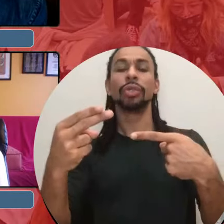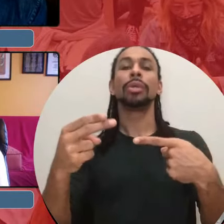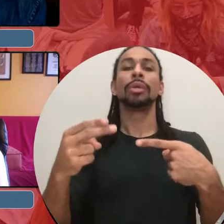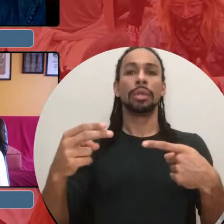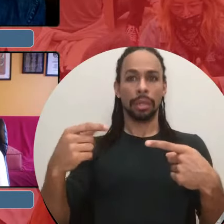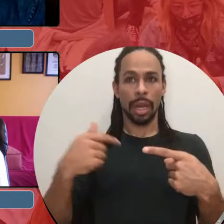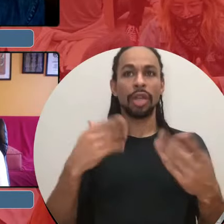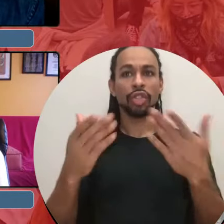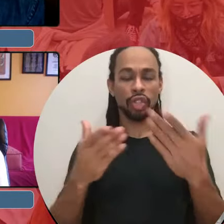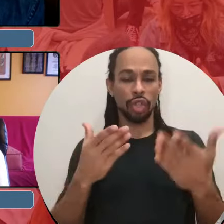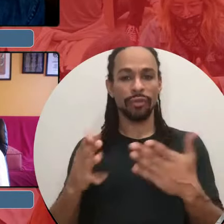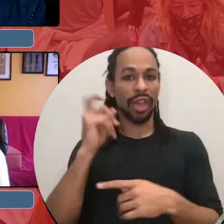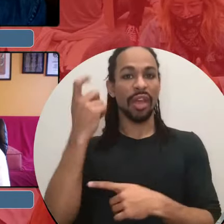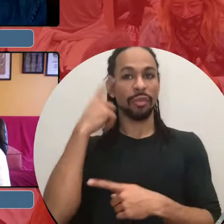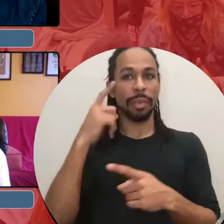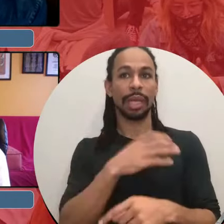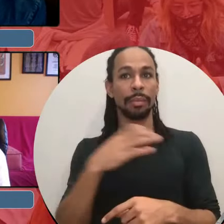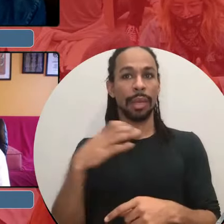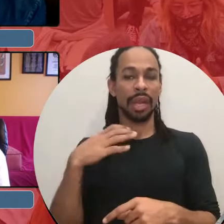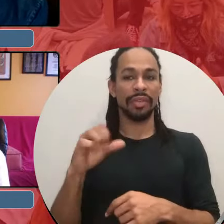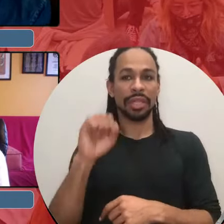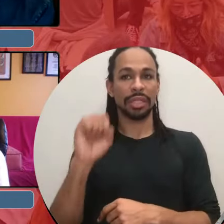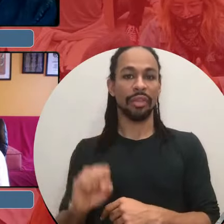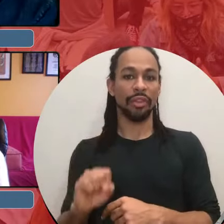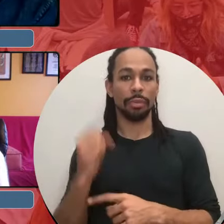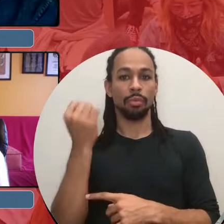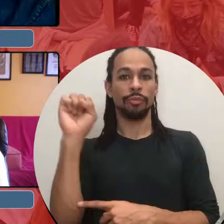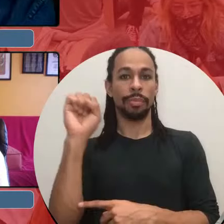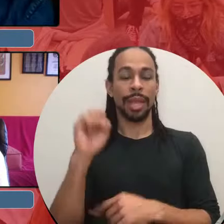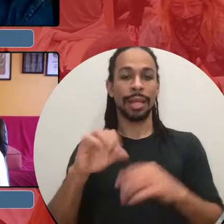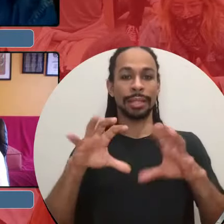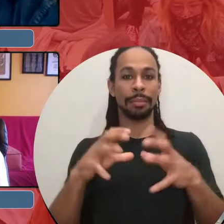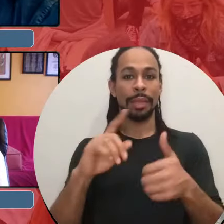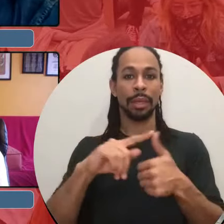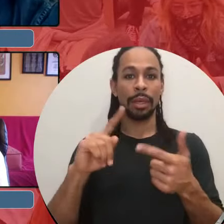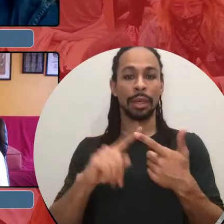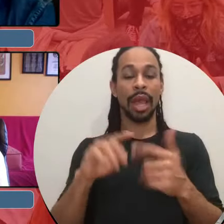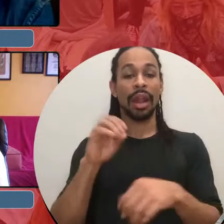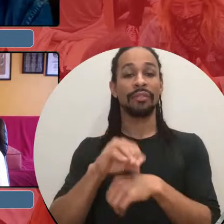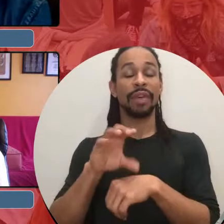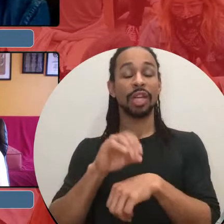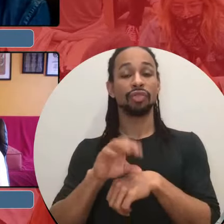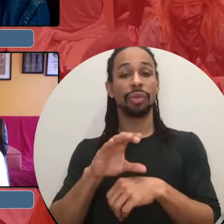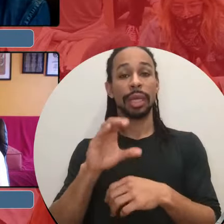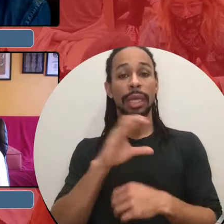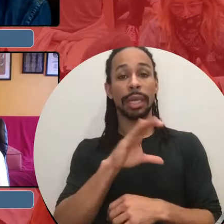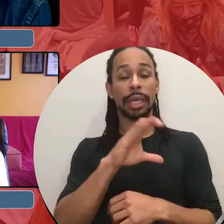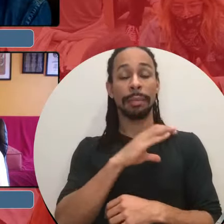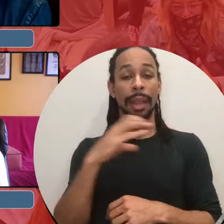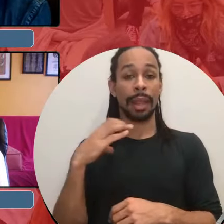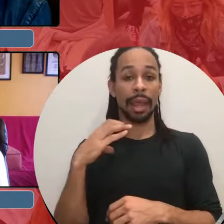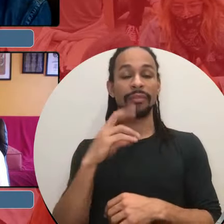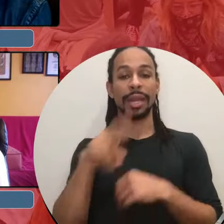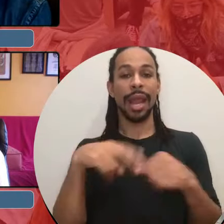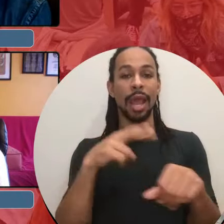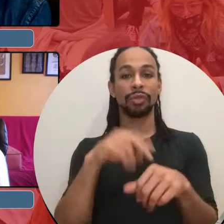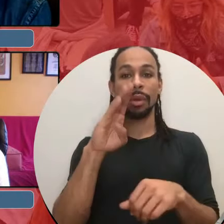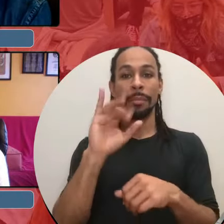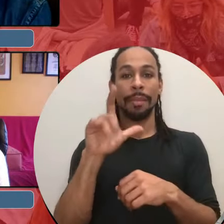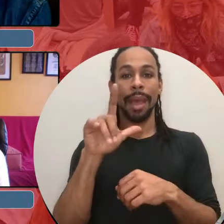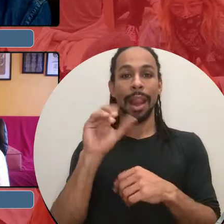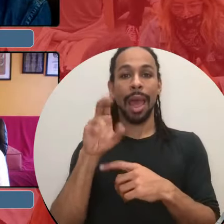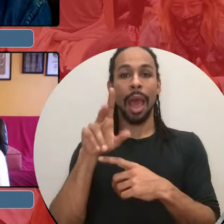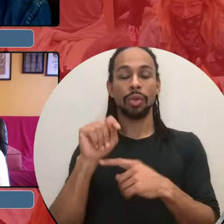of the Southern Movement Assembly, the Advisory Committee of the National Bailout Collective, and is an active leader of the